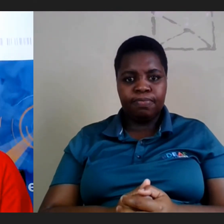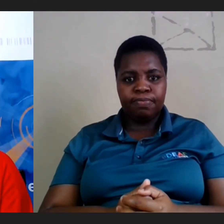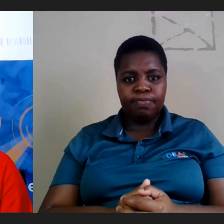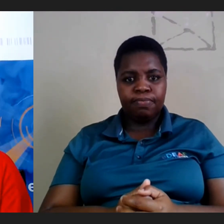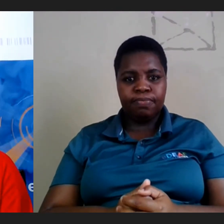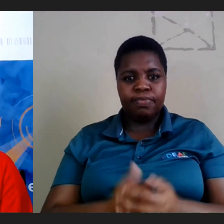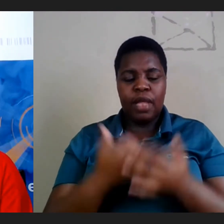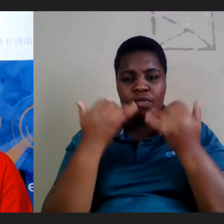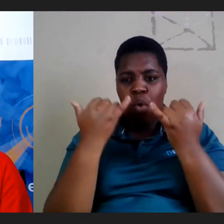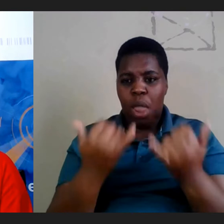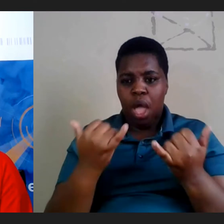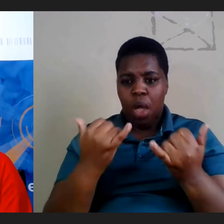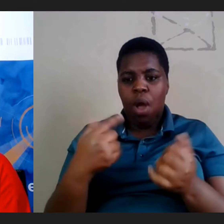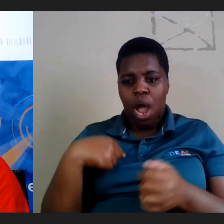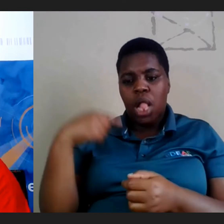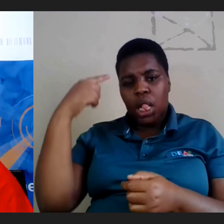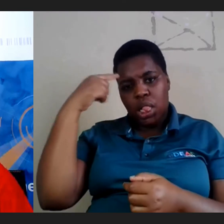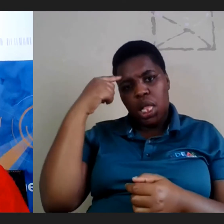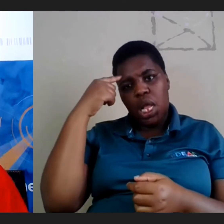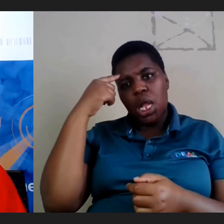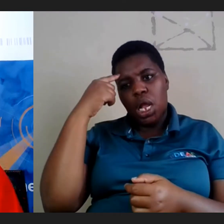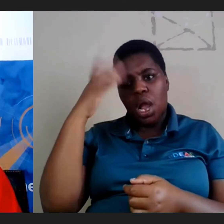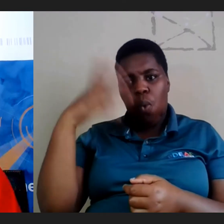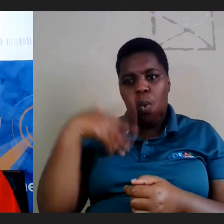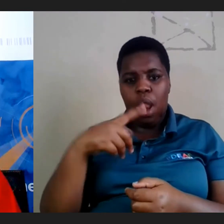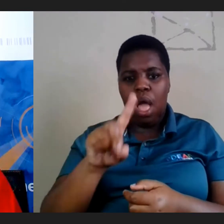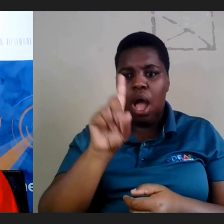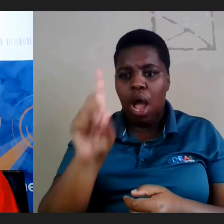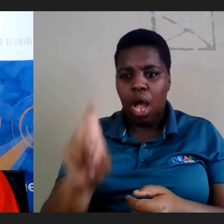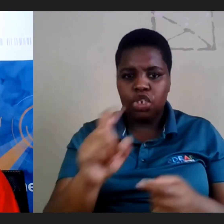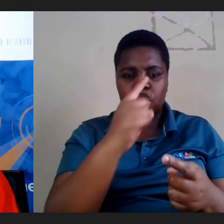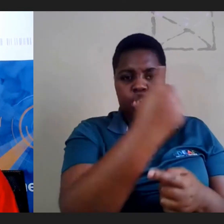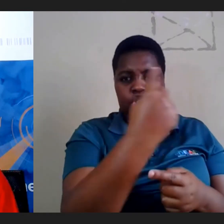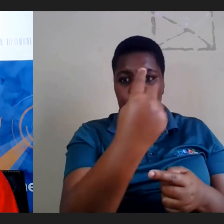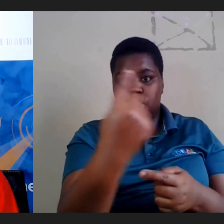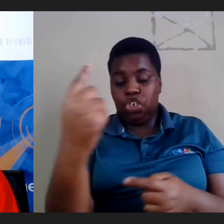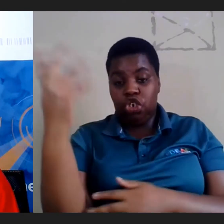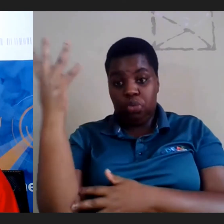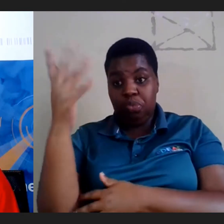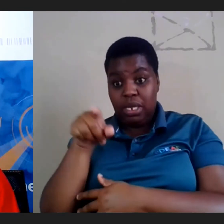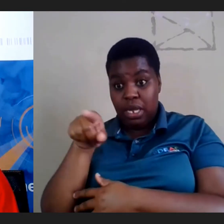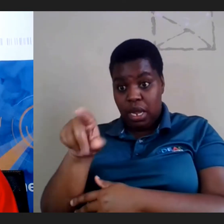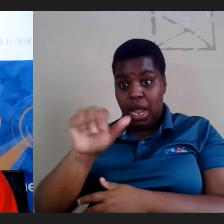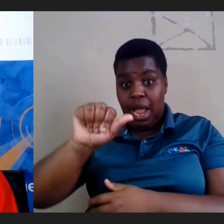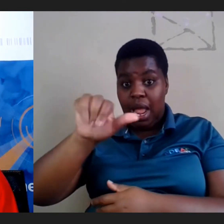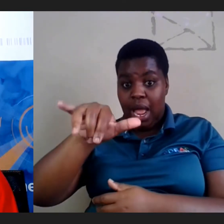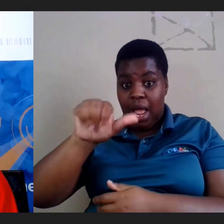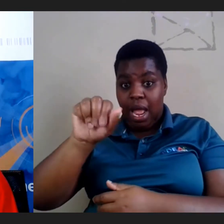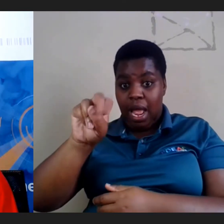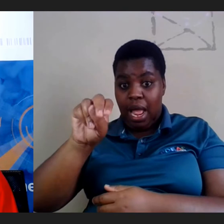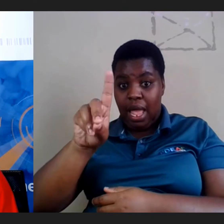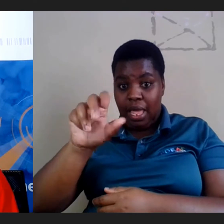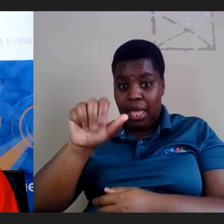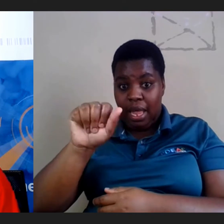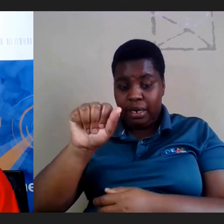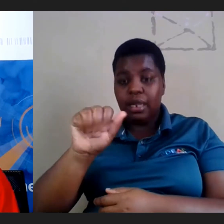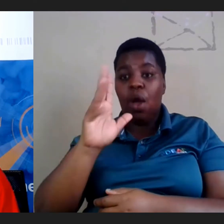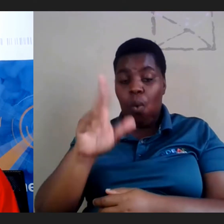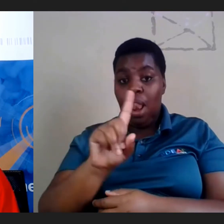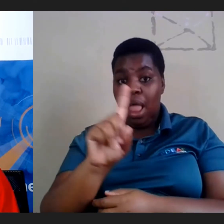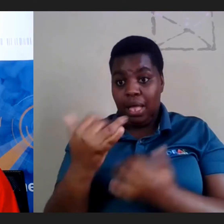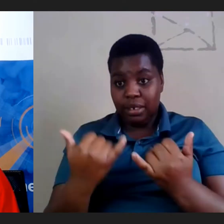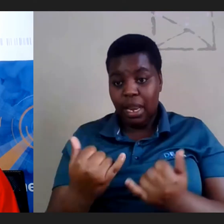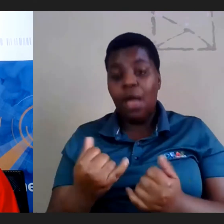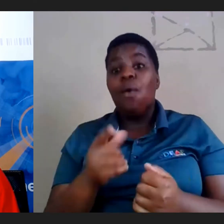think I will ask a question to each of the speakers while we wait for more questions on the chat box.